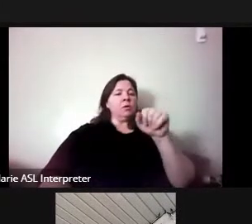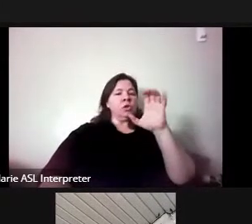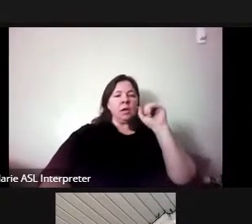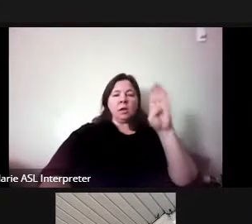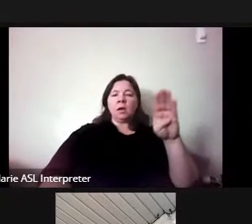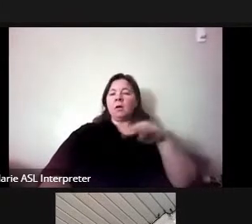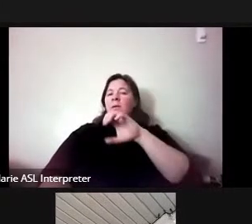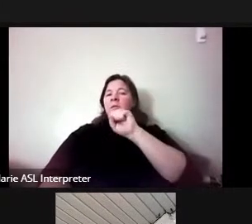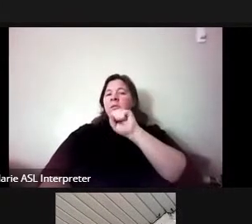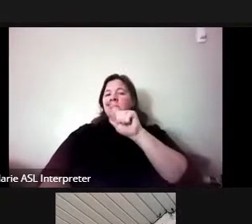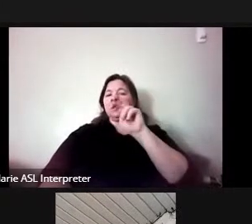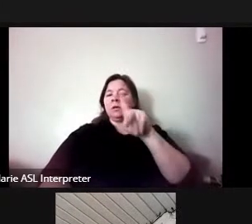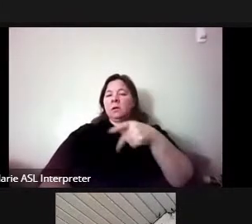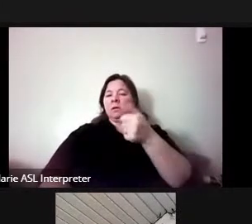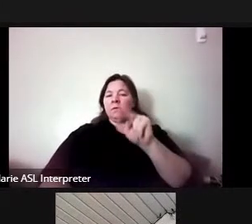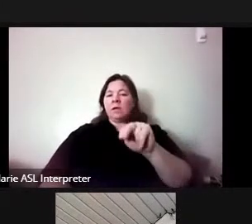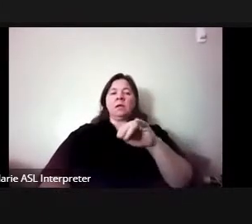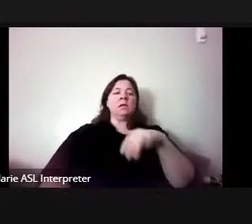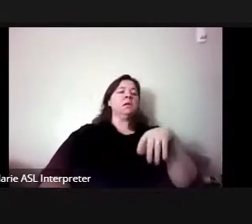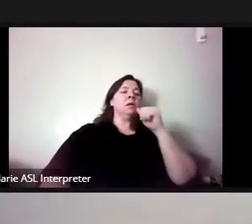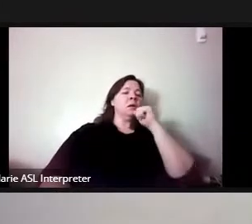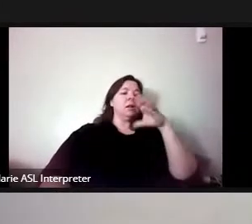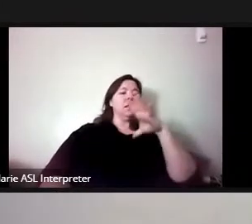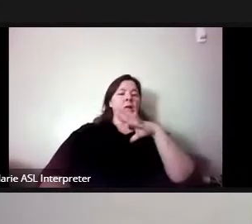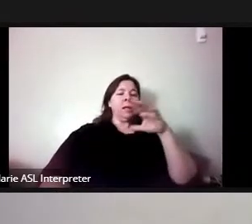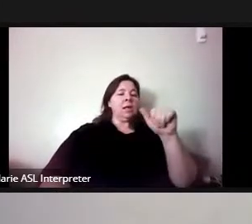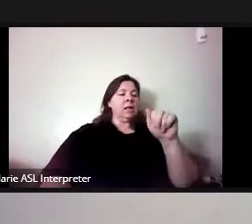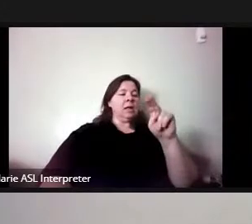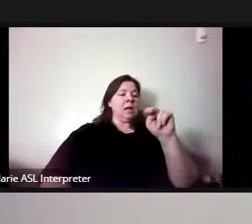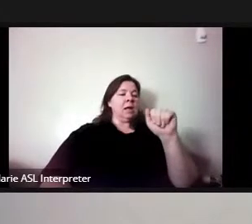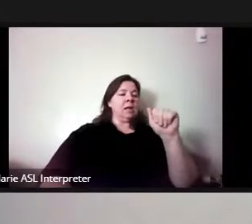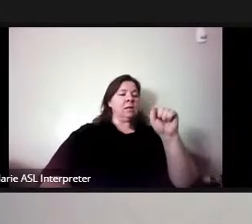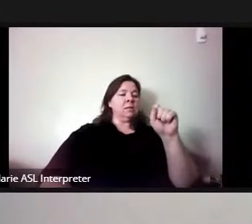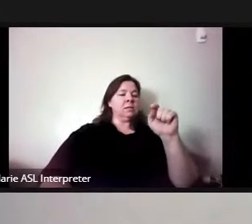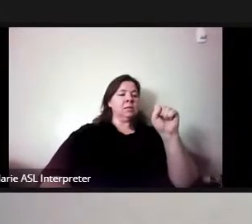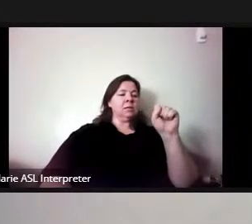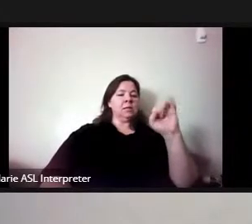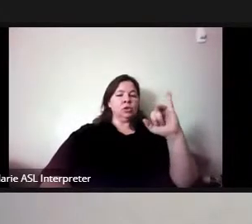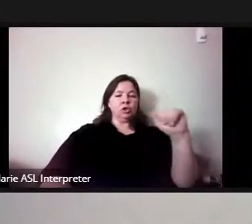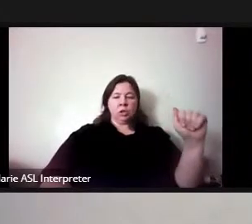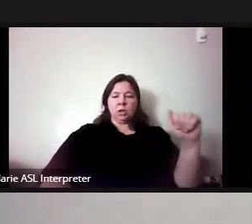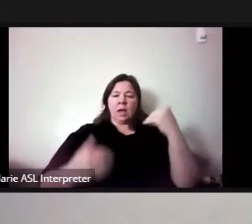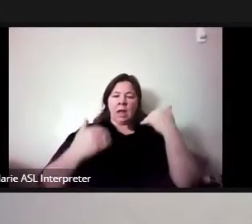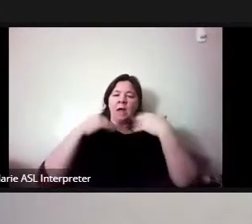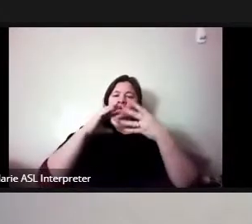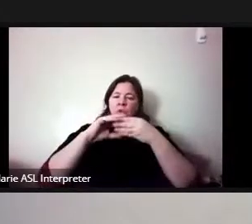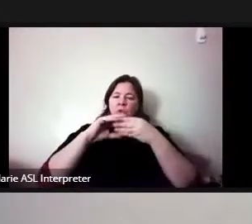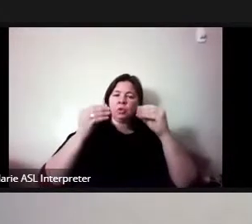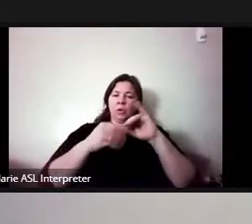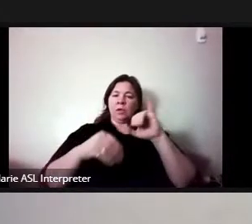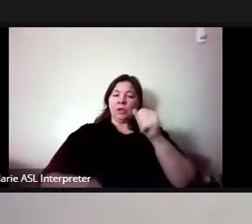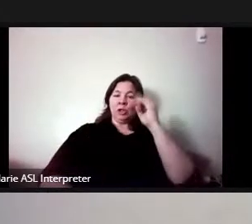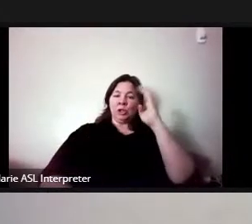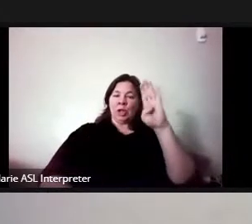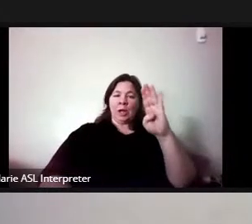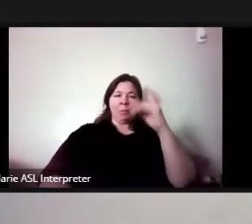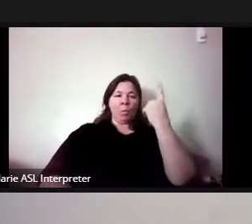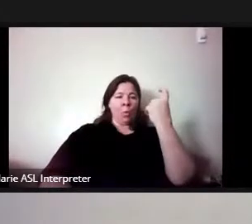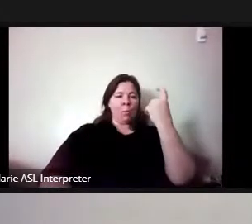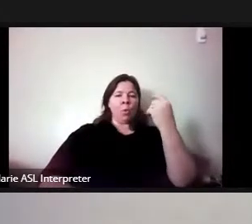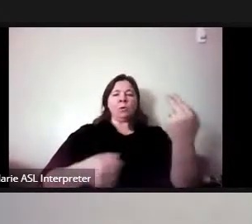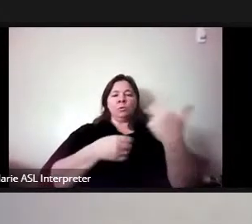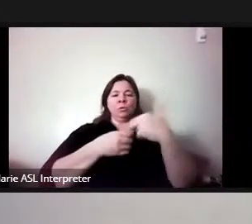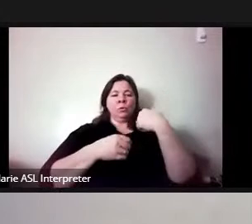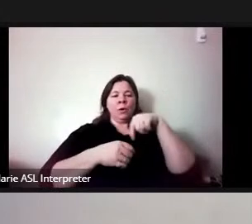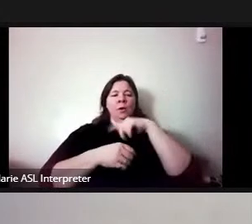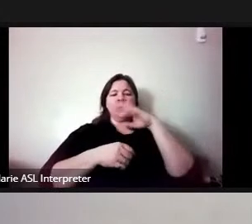Anastasia. All of these people are actually have stories there. We just need to have Jacob on, but please